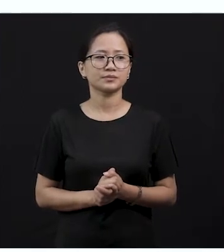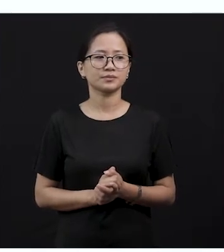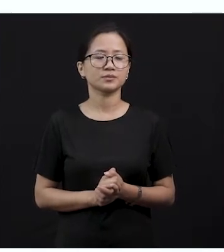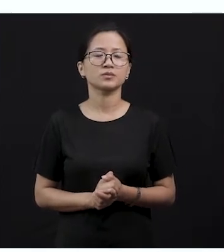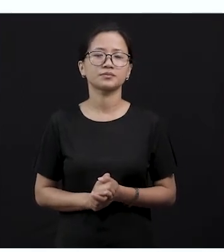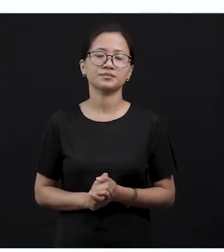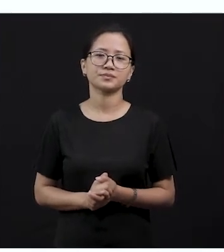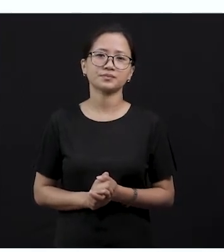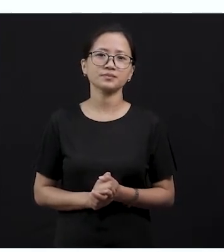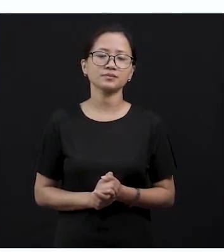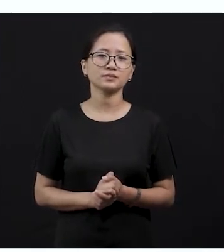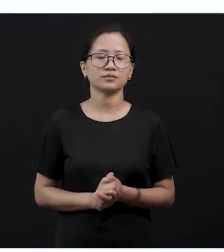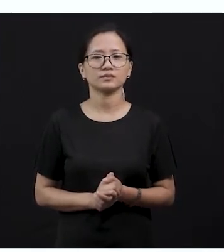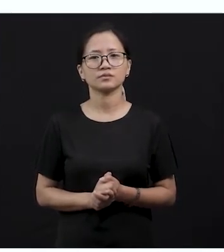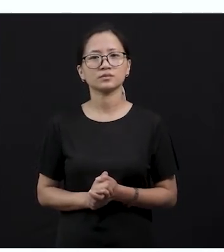The next,